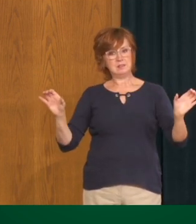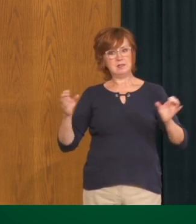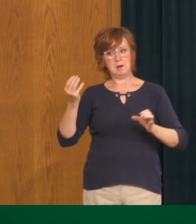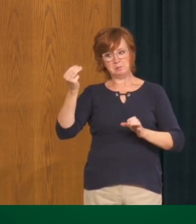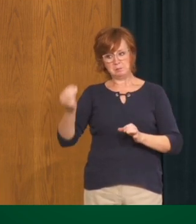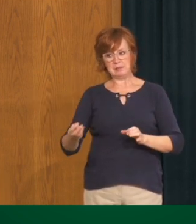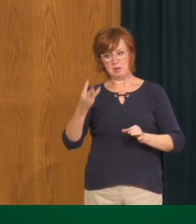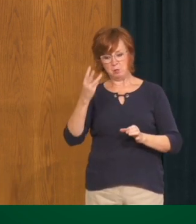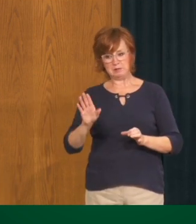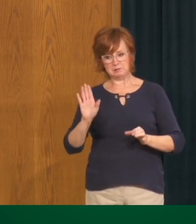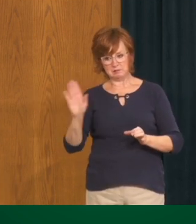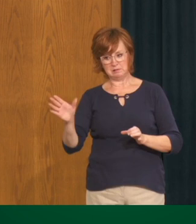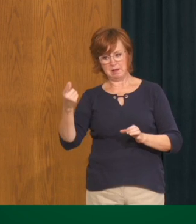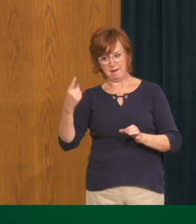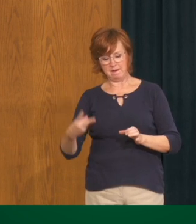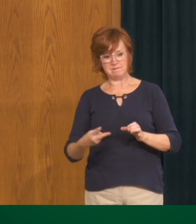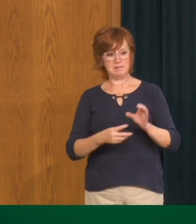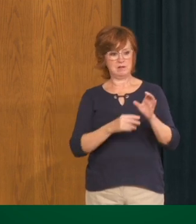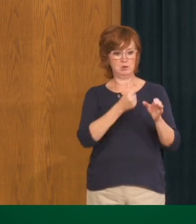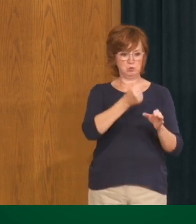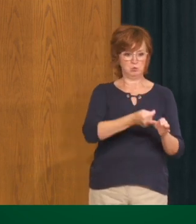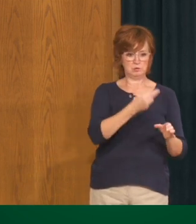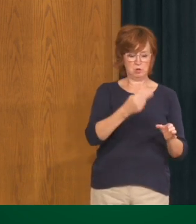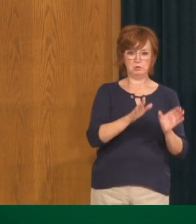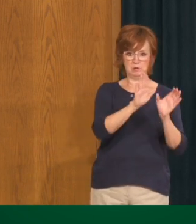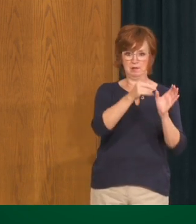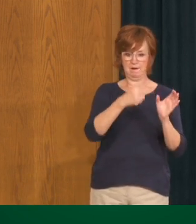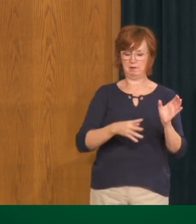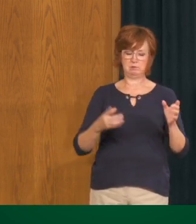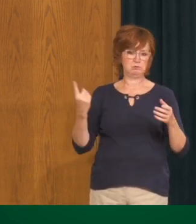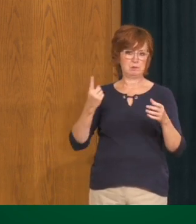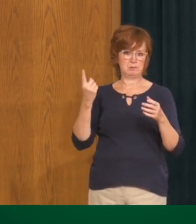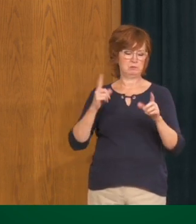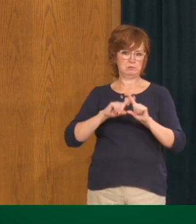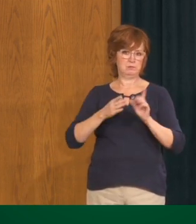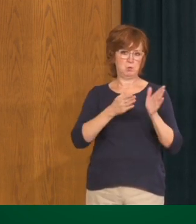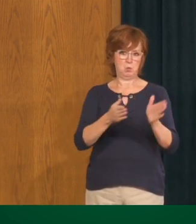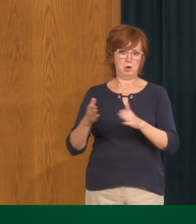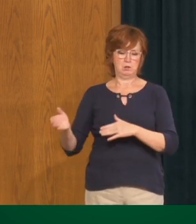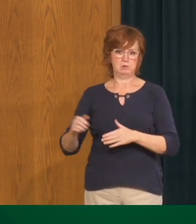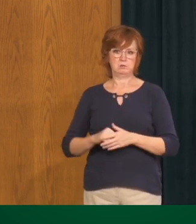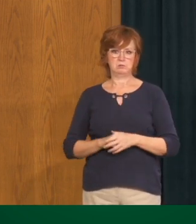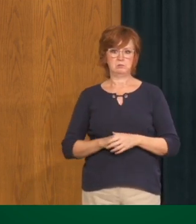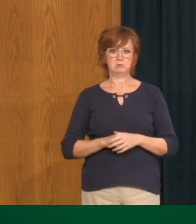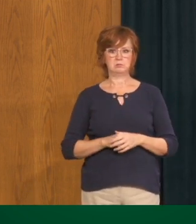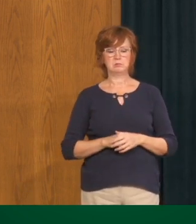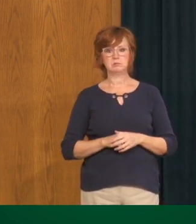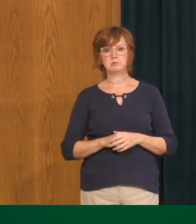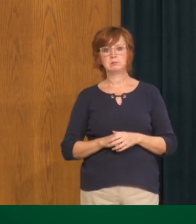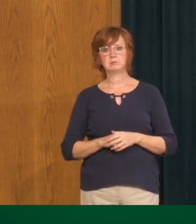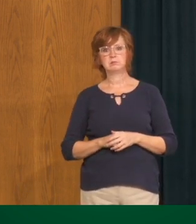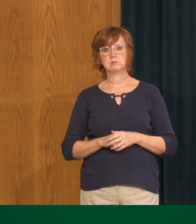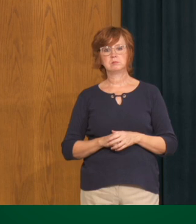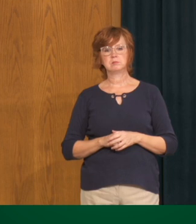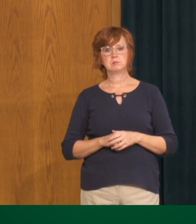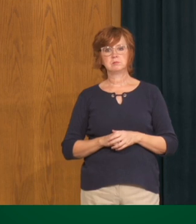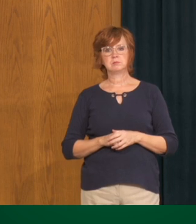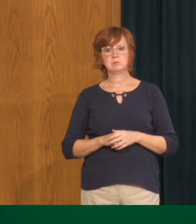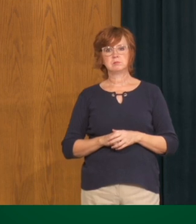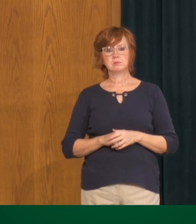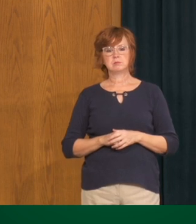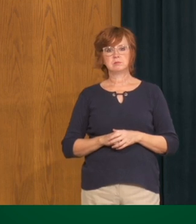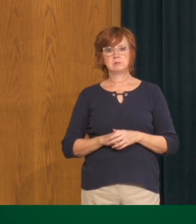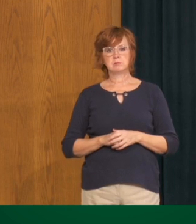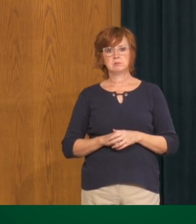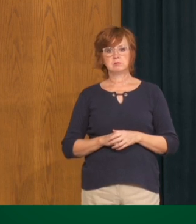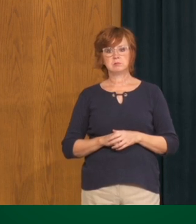and as things settle down, reassess about how schools should proceed. So for example, a few schools which may start at level 3, which is alternate